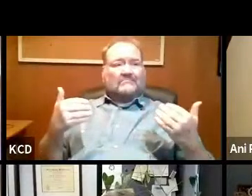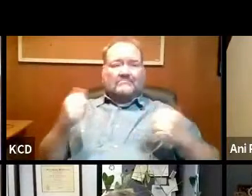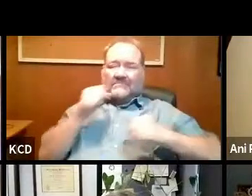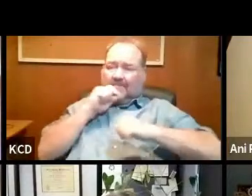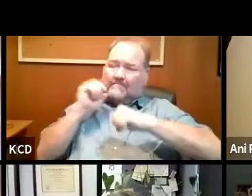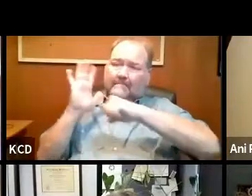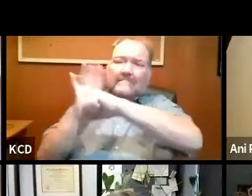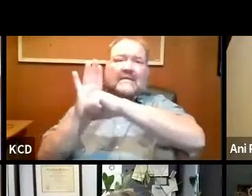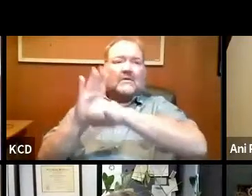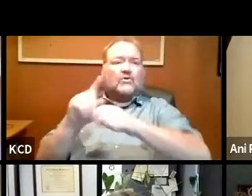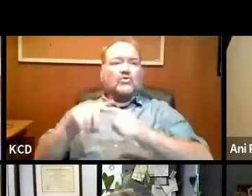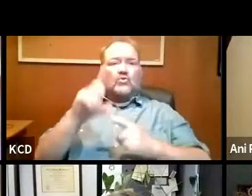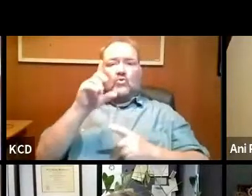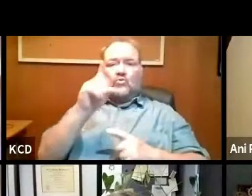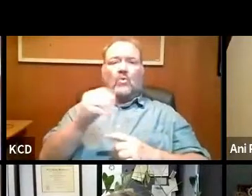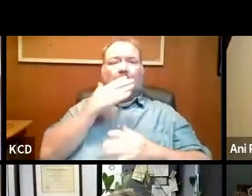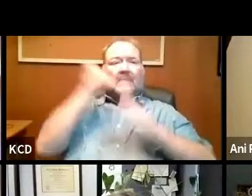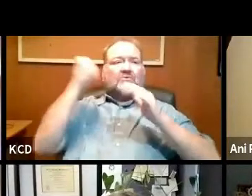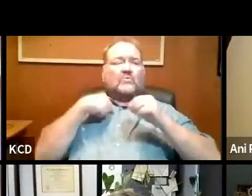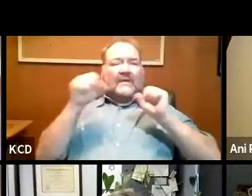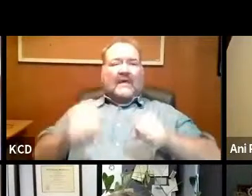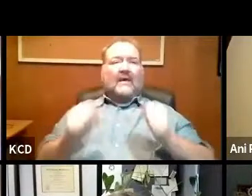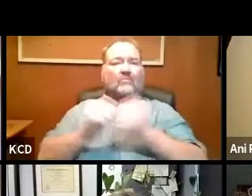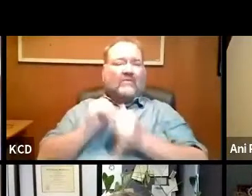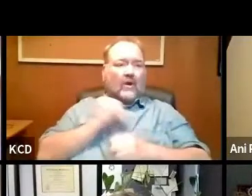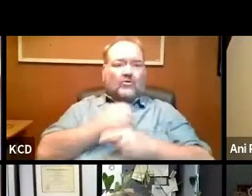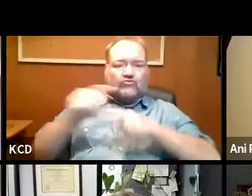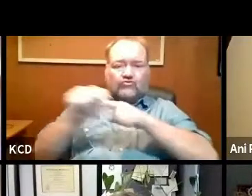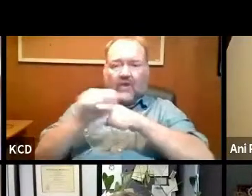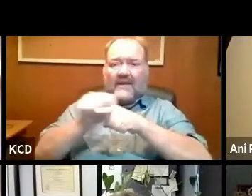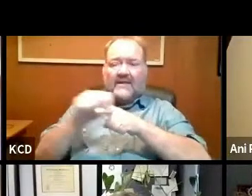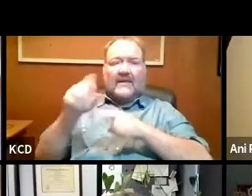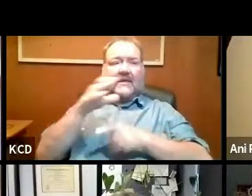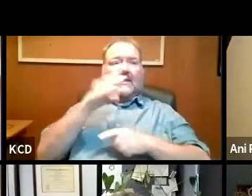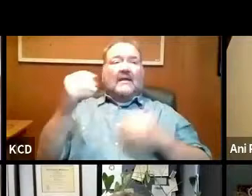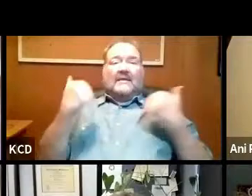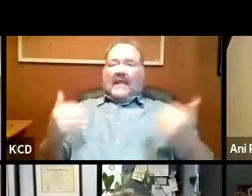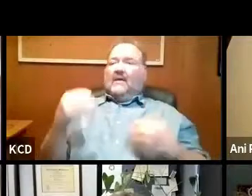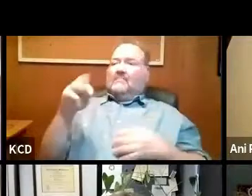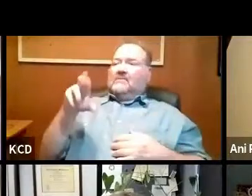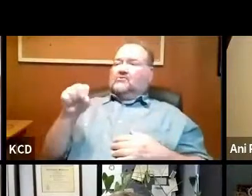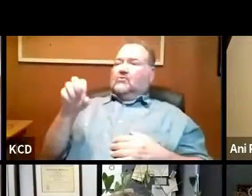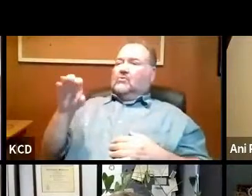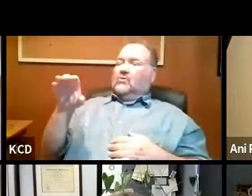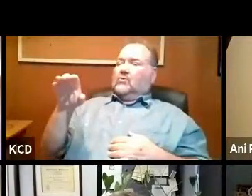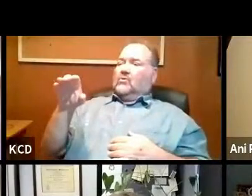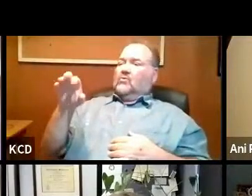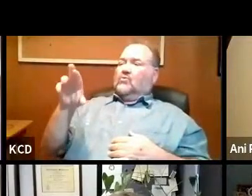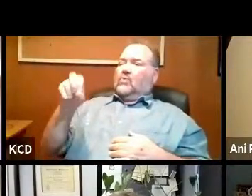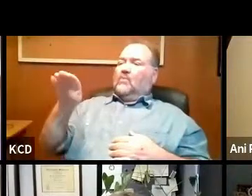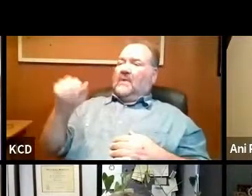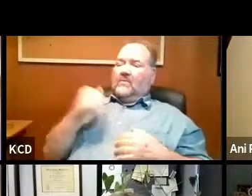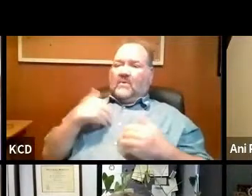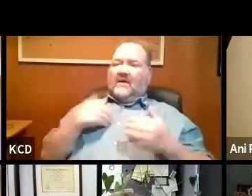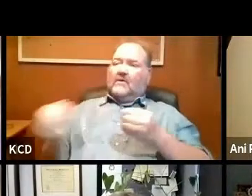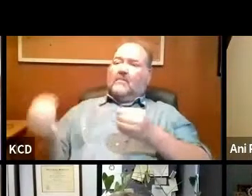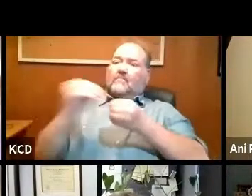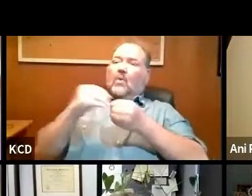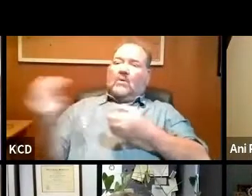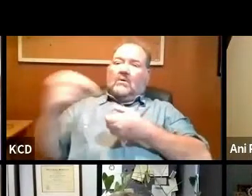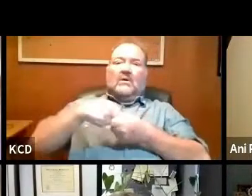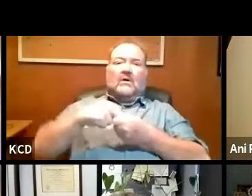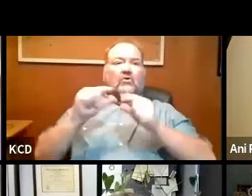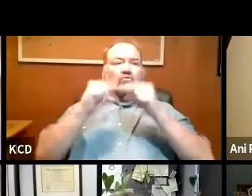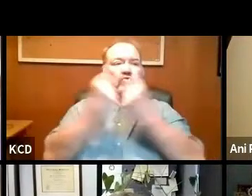our training to do those things and to represent, Ms. Roma. Now we've got a broader group and to represent